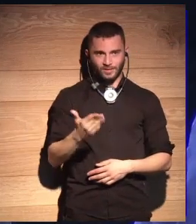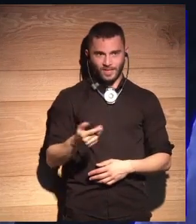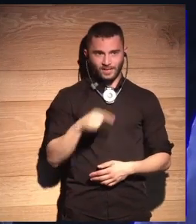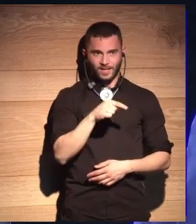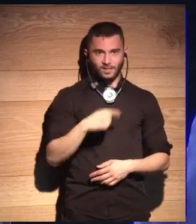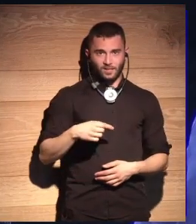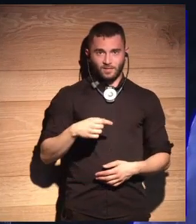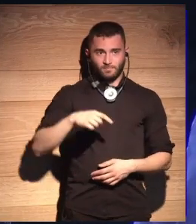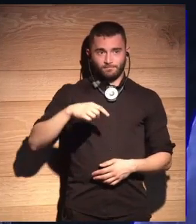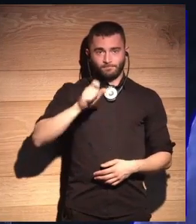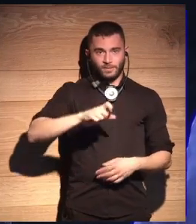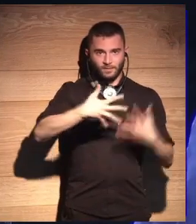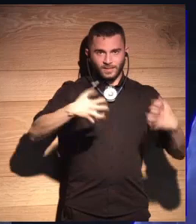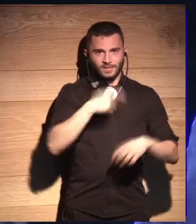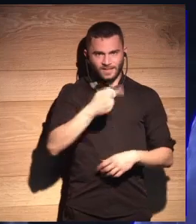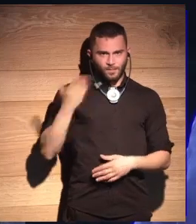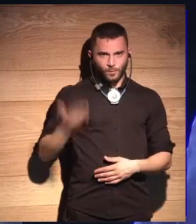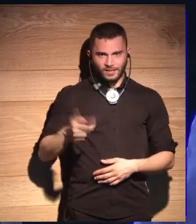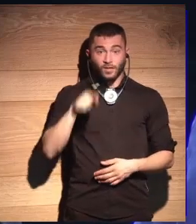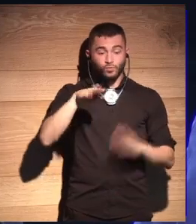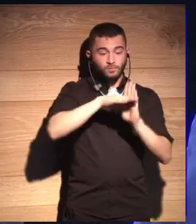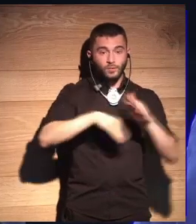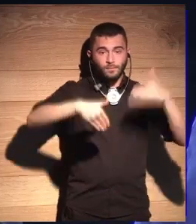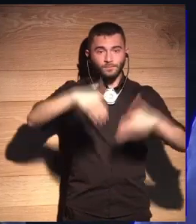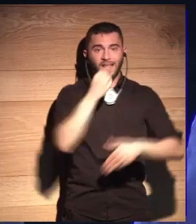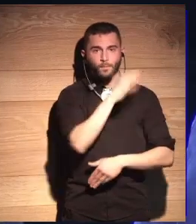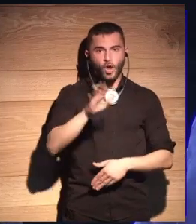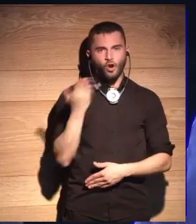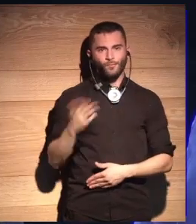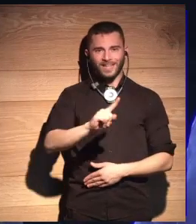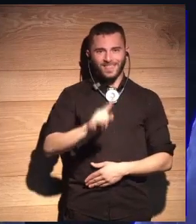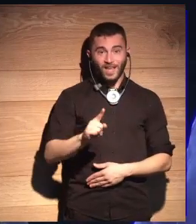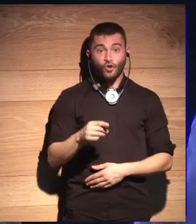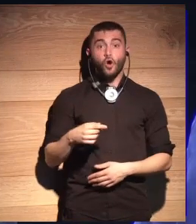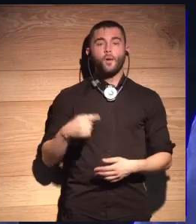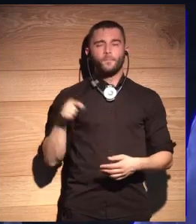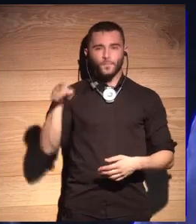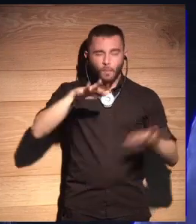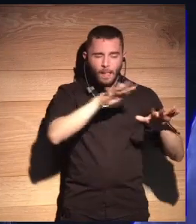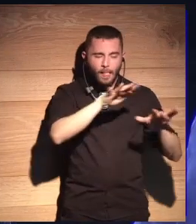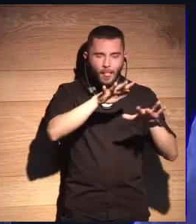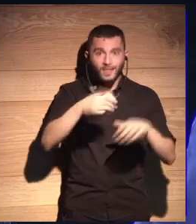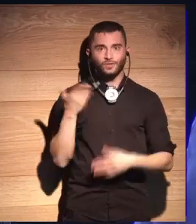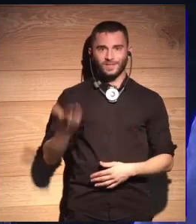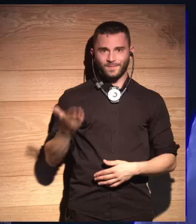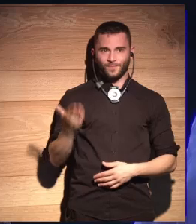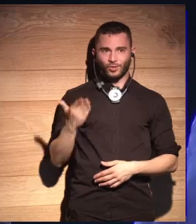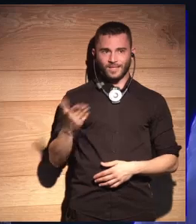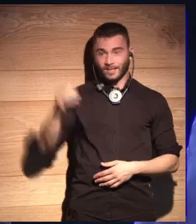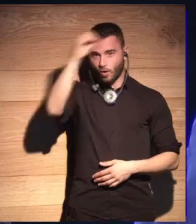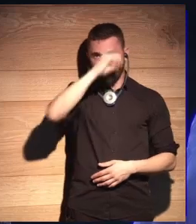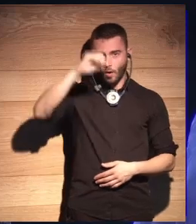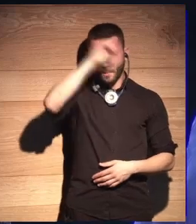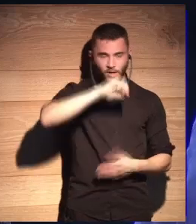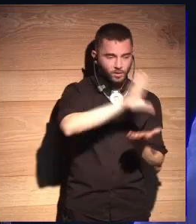you are right. That is something Adenauer said, and it is fundamental. What is important is that you can persuade or